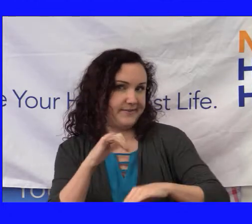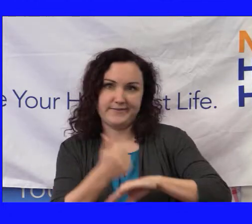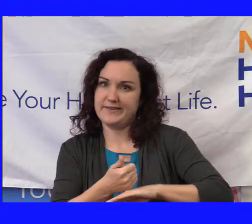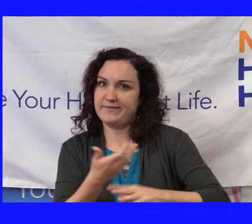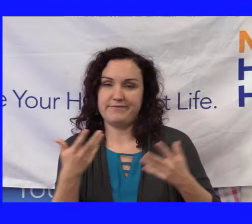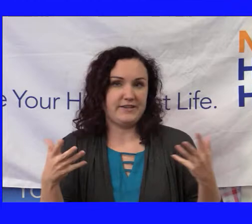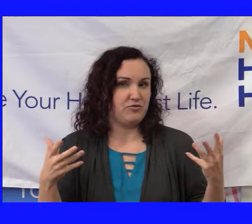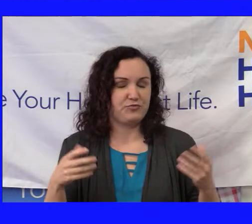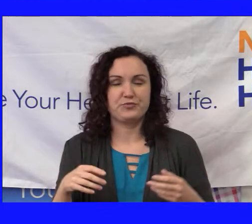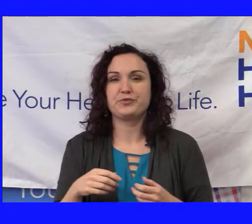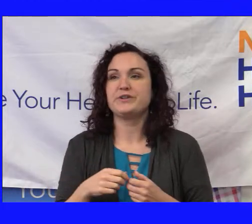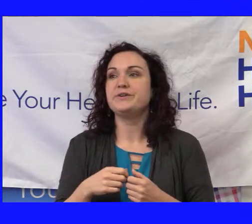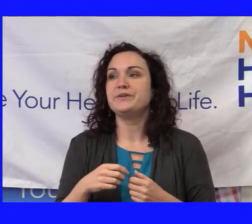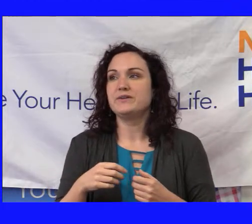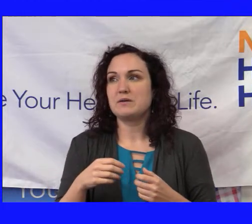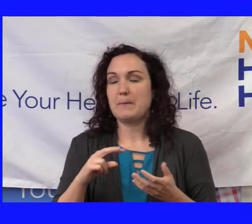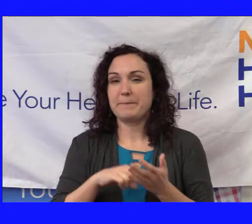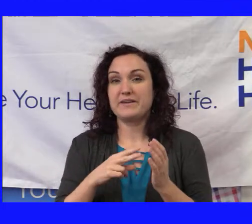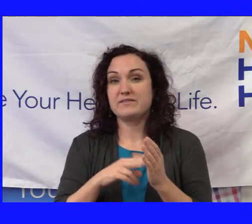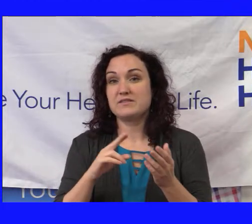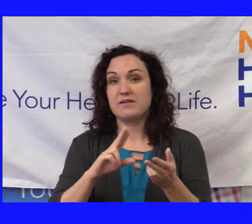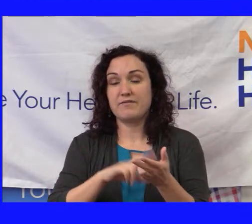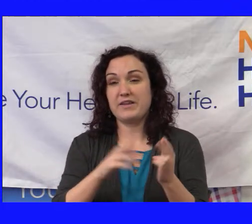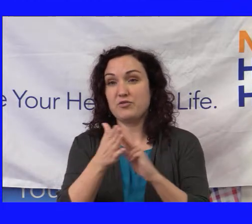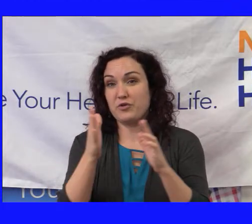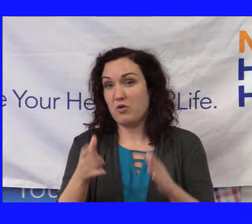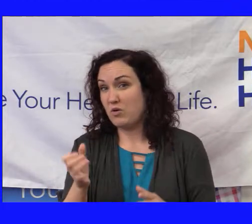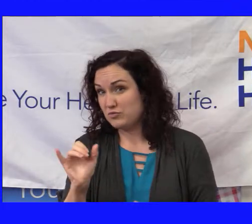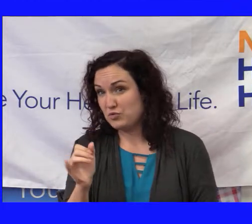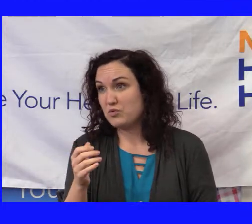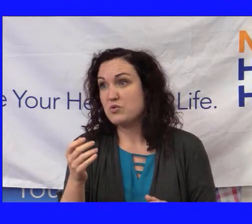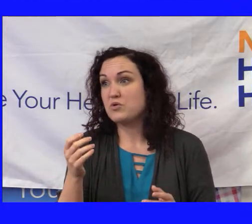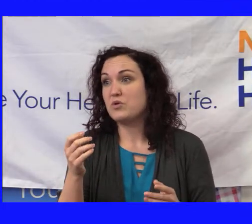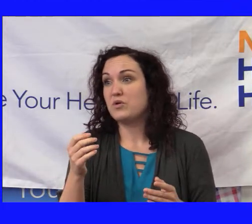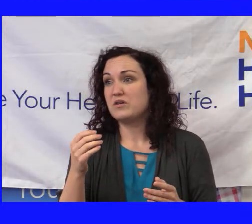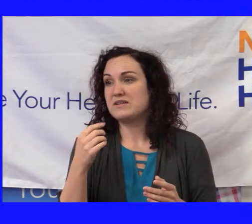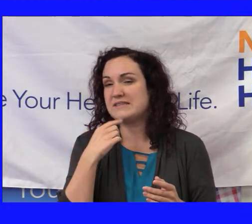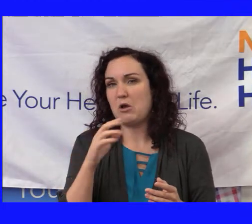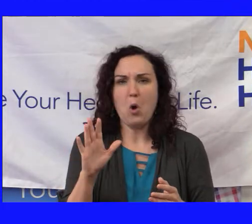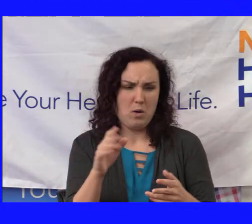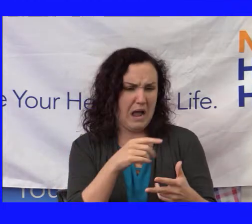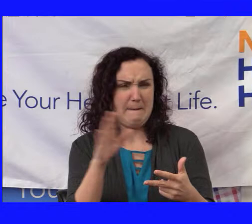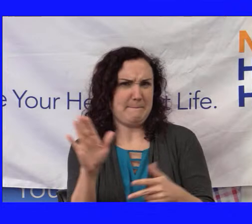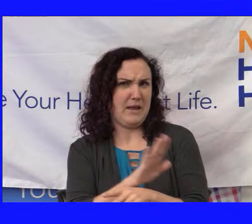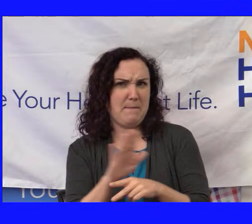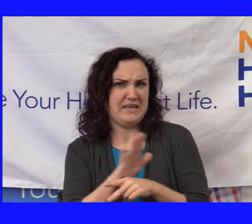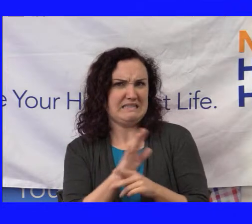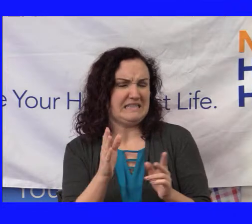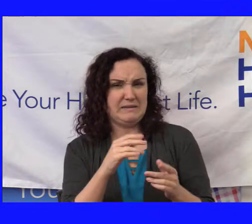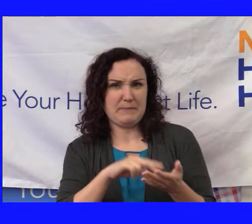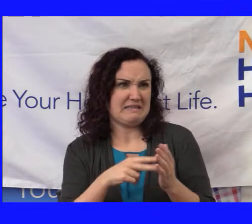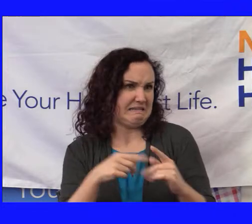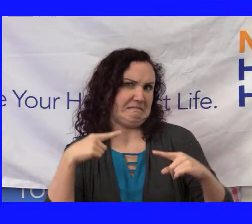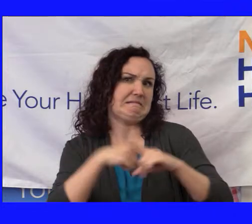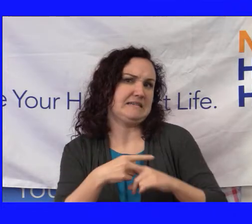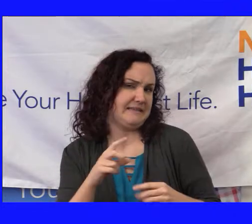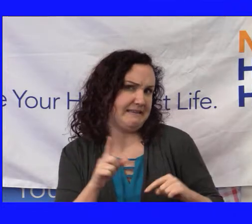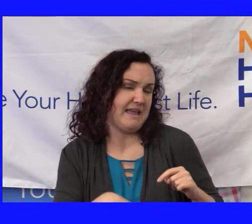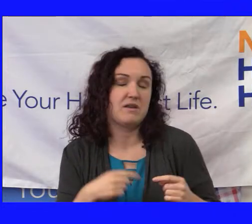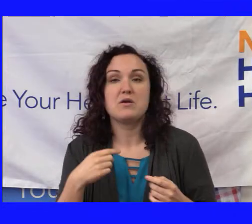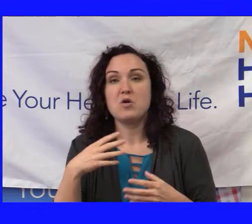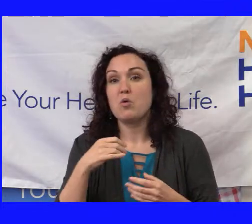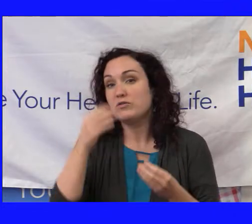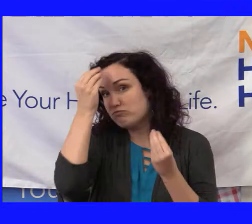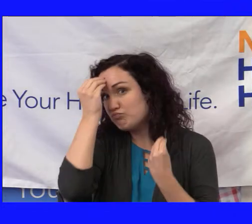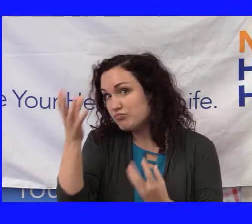predetermined. This allows a vendor also to say they're a little busy on something else. It also allows us to inform